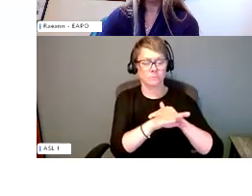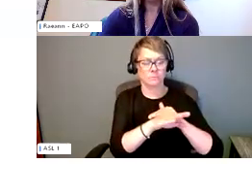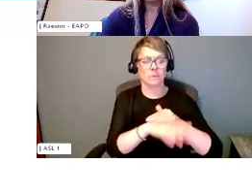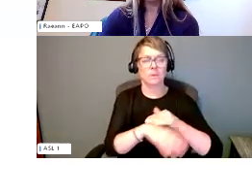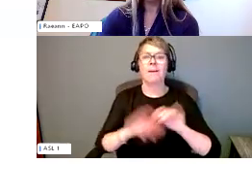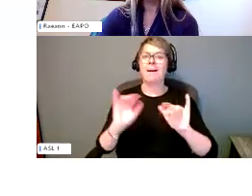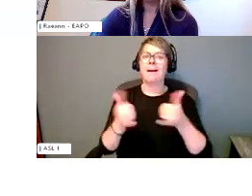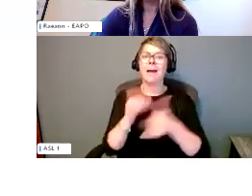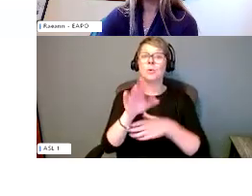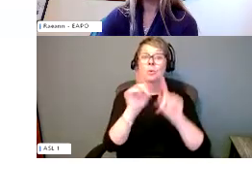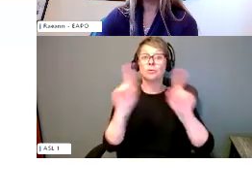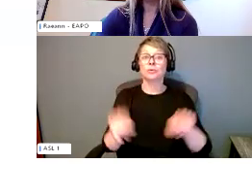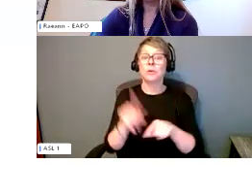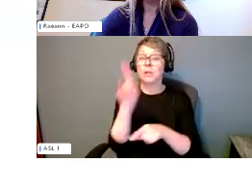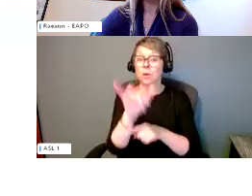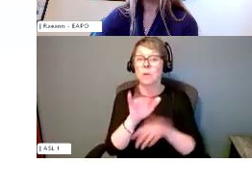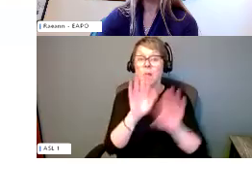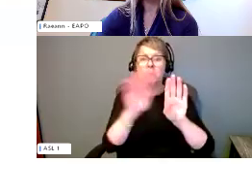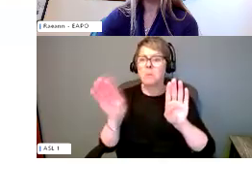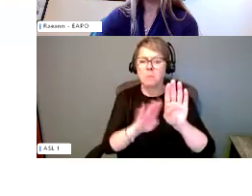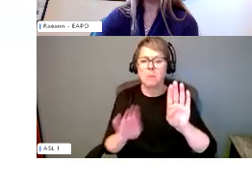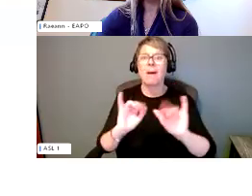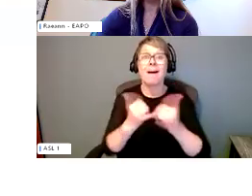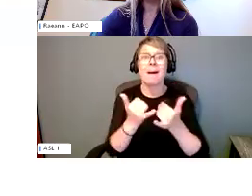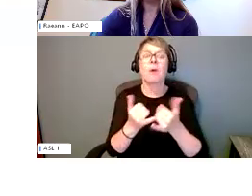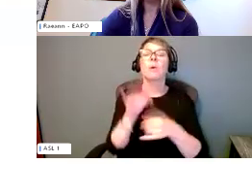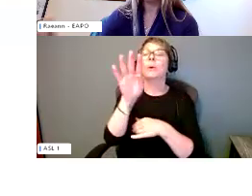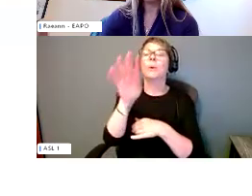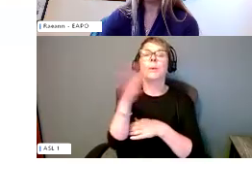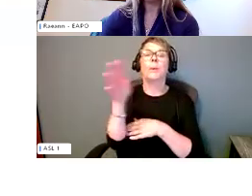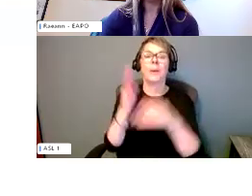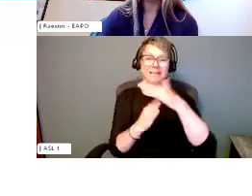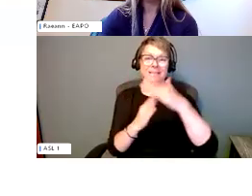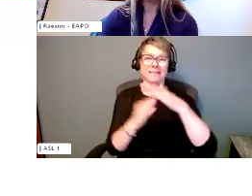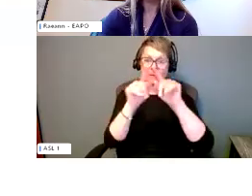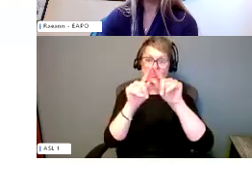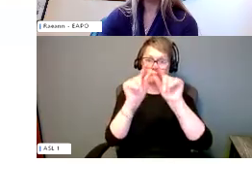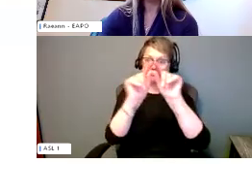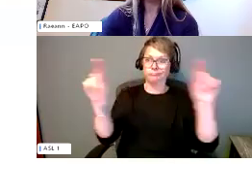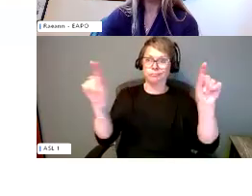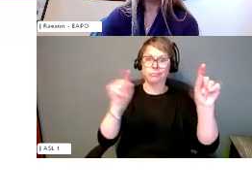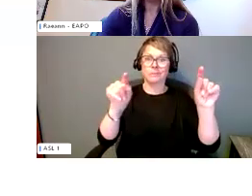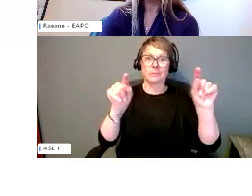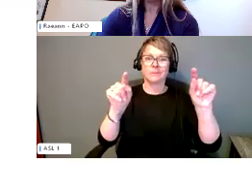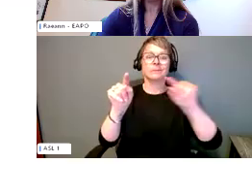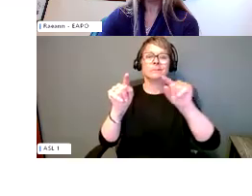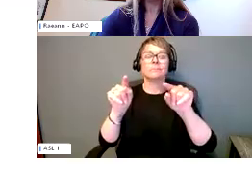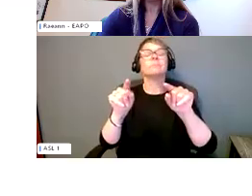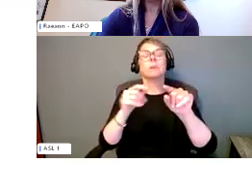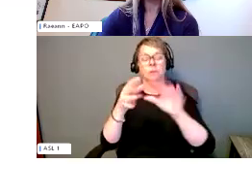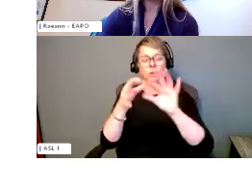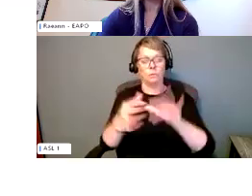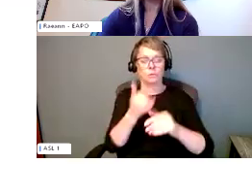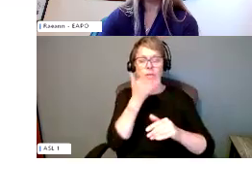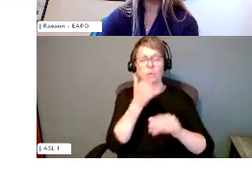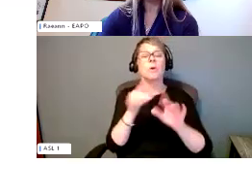on your screens by the little grid box on the top of the speakers or the images of on the side, where you